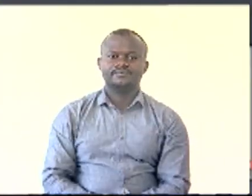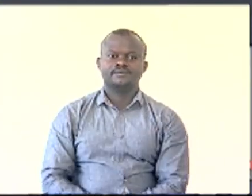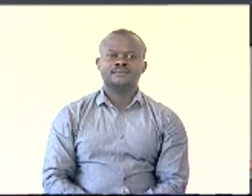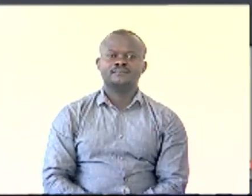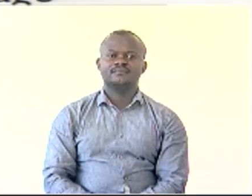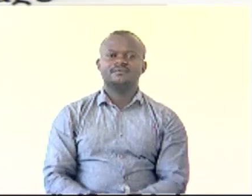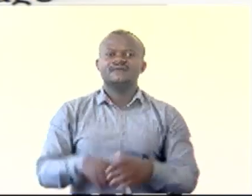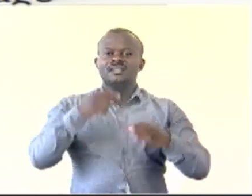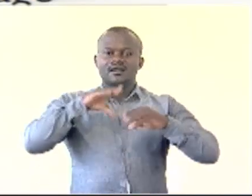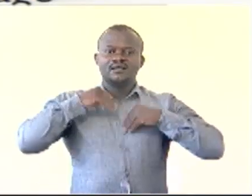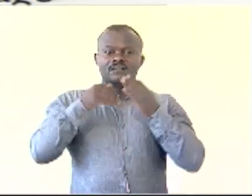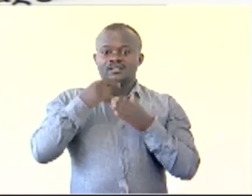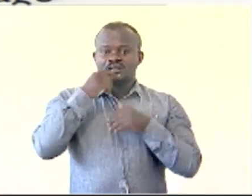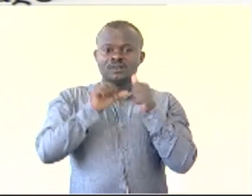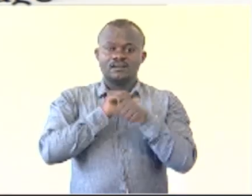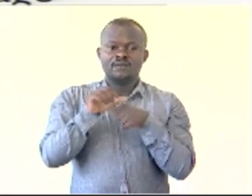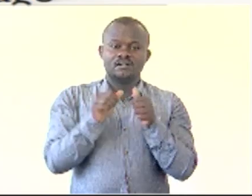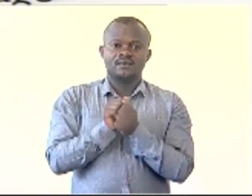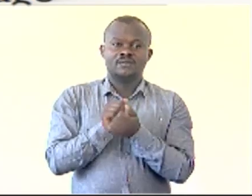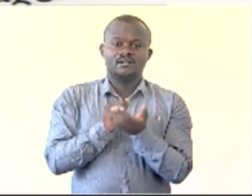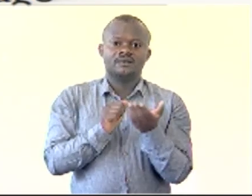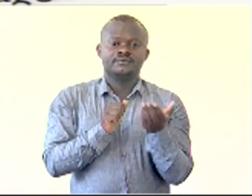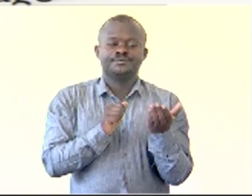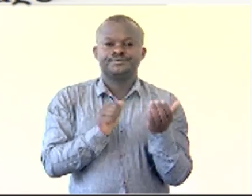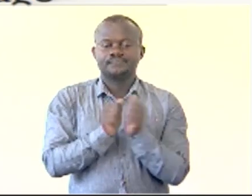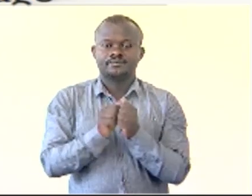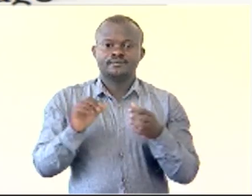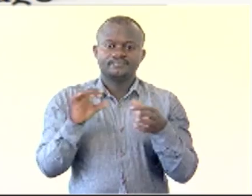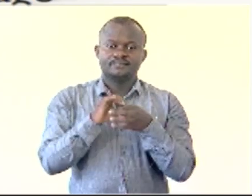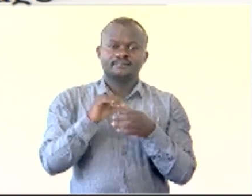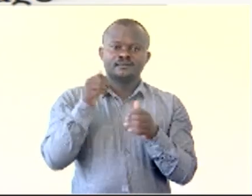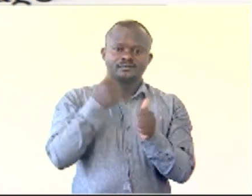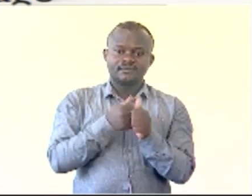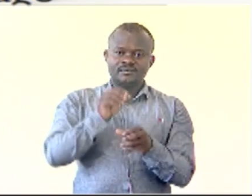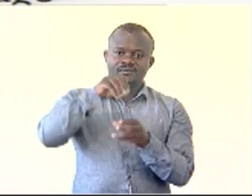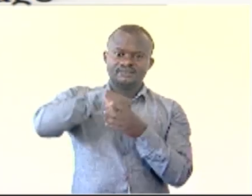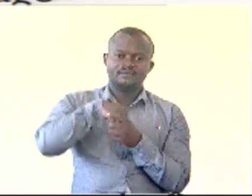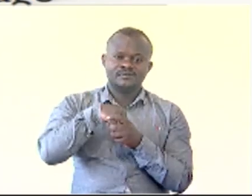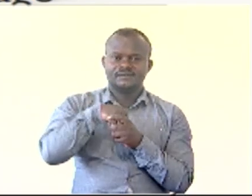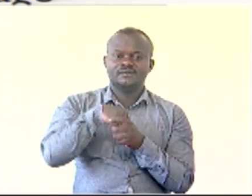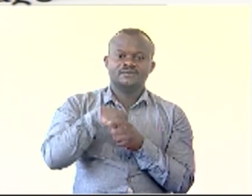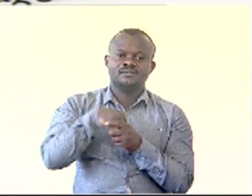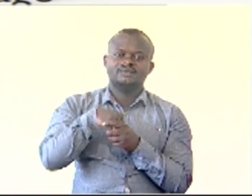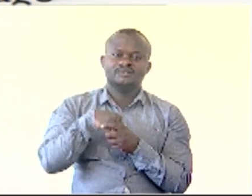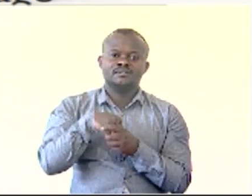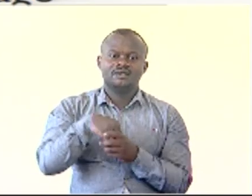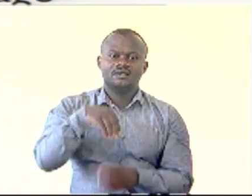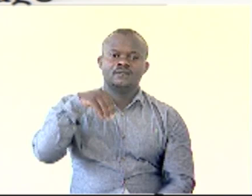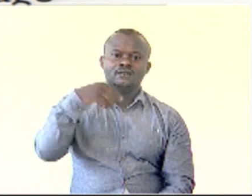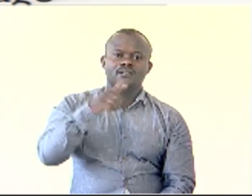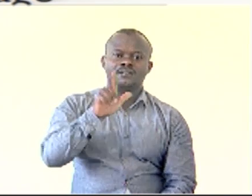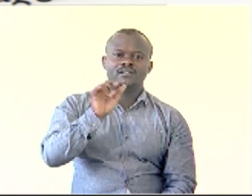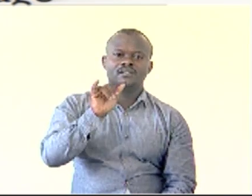So let's talk about, there are several movable joints, which includes the